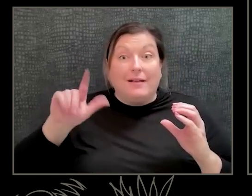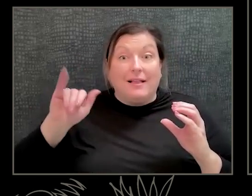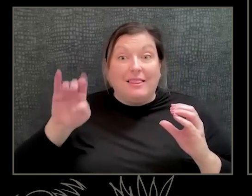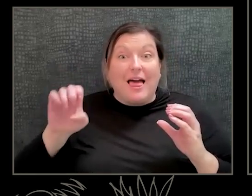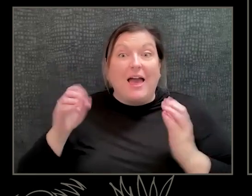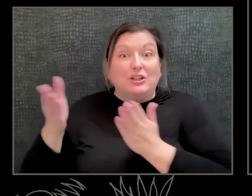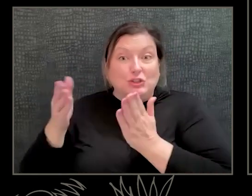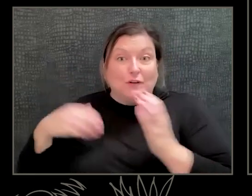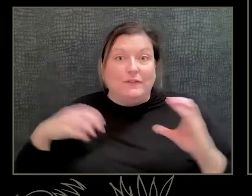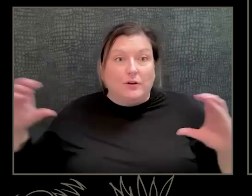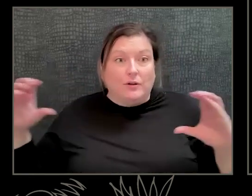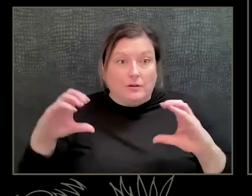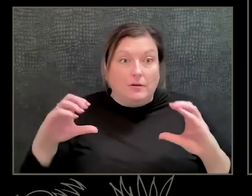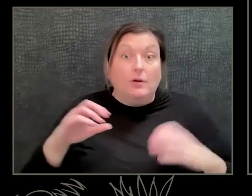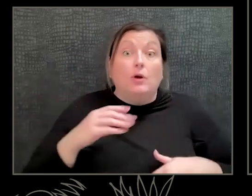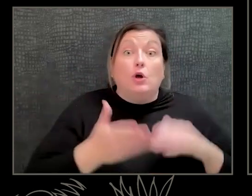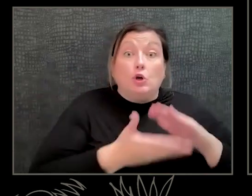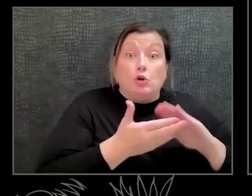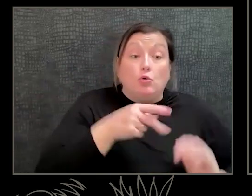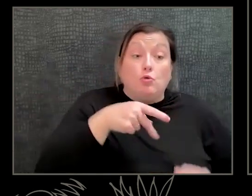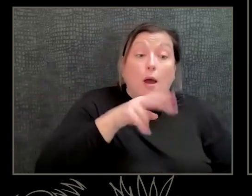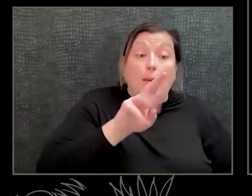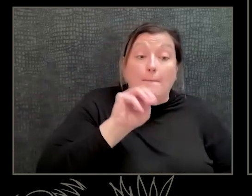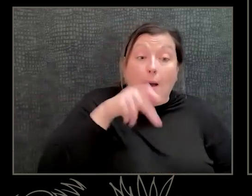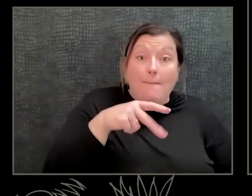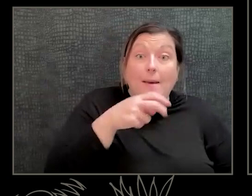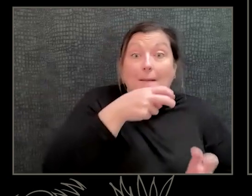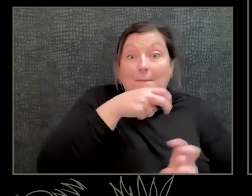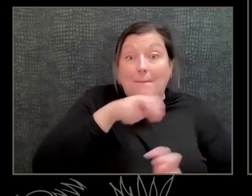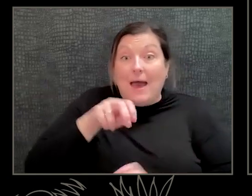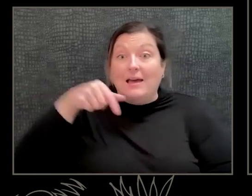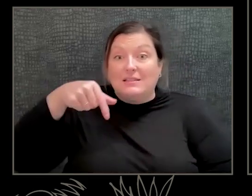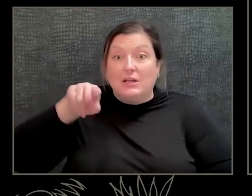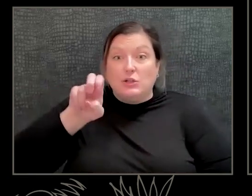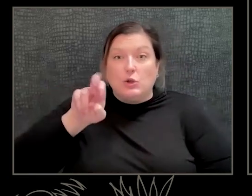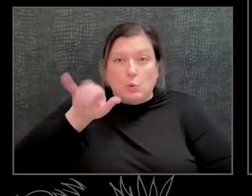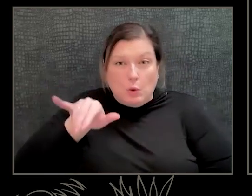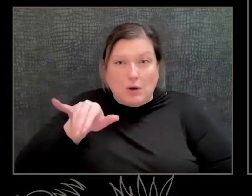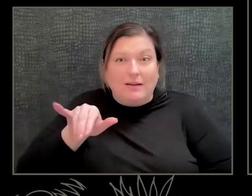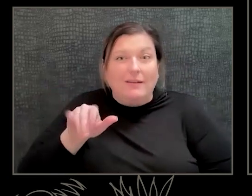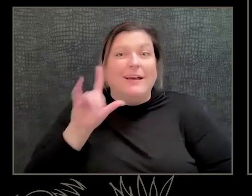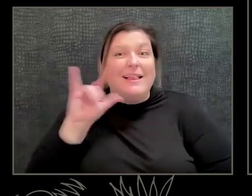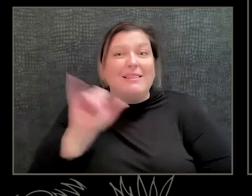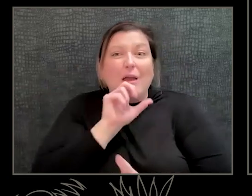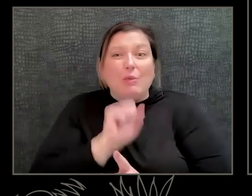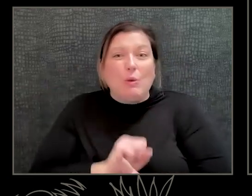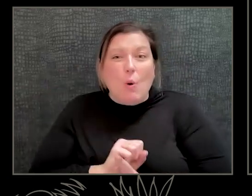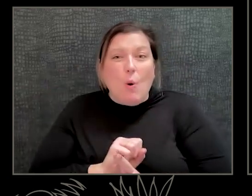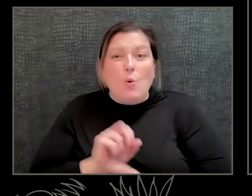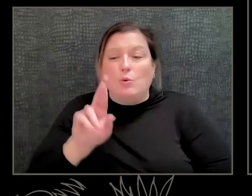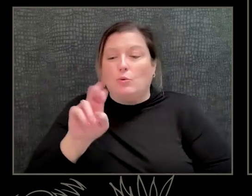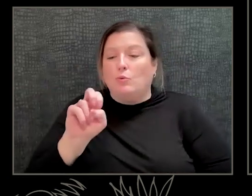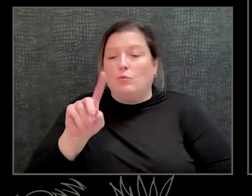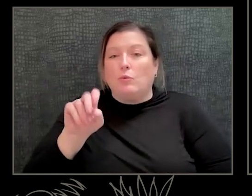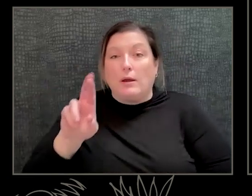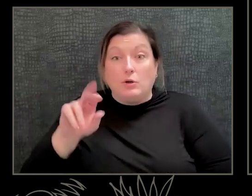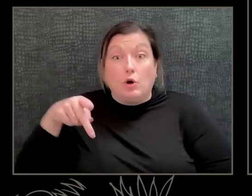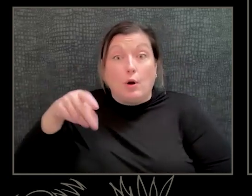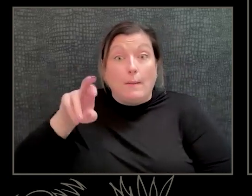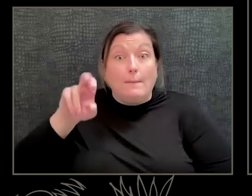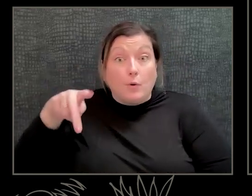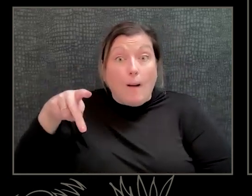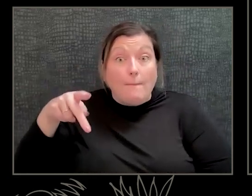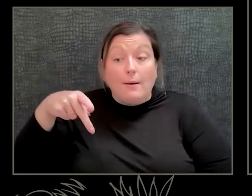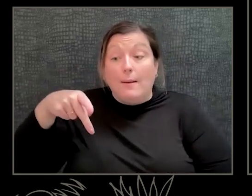run pump, you pass it the query, you kind of pass it like the old render prop paradigm, which is actually